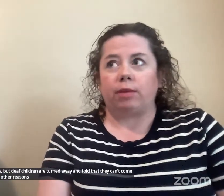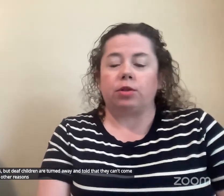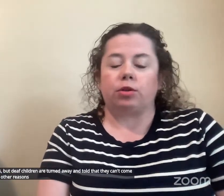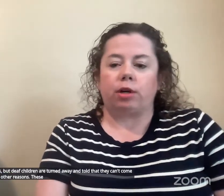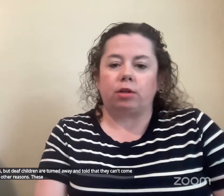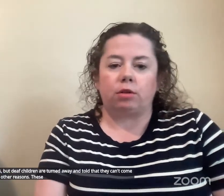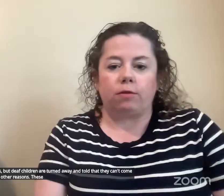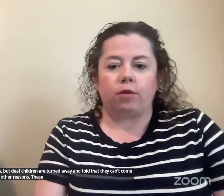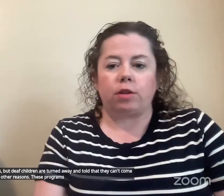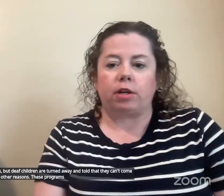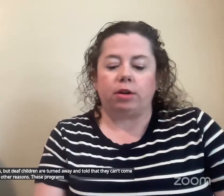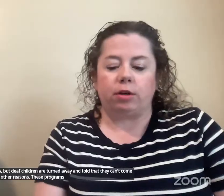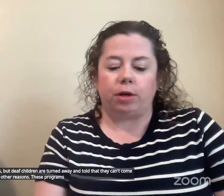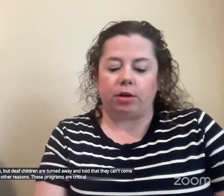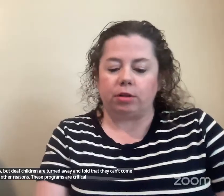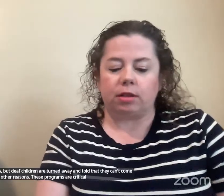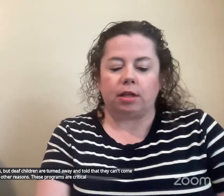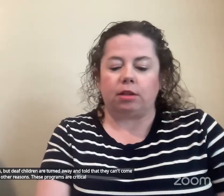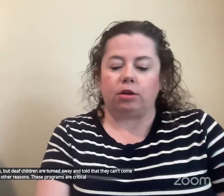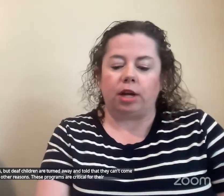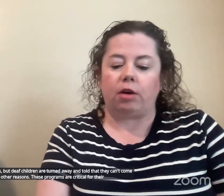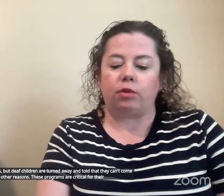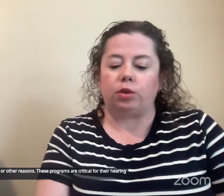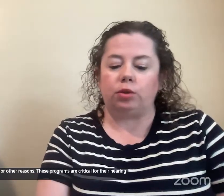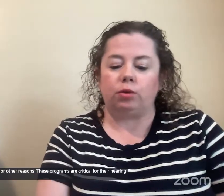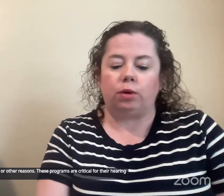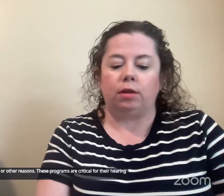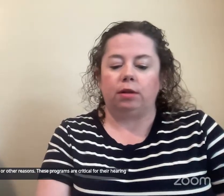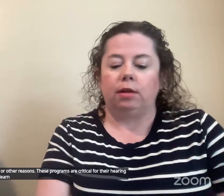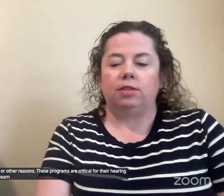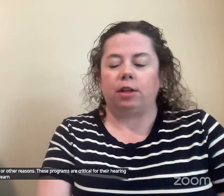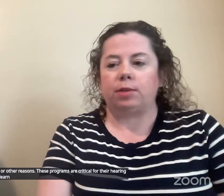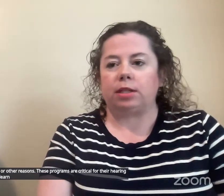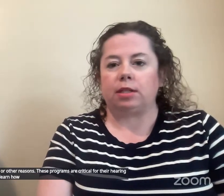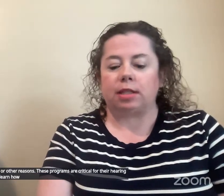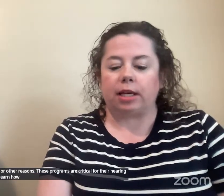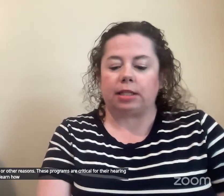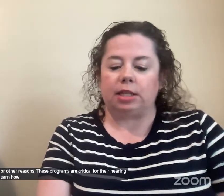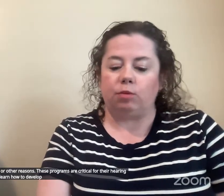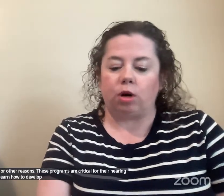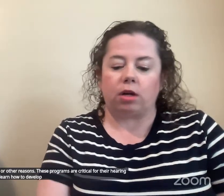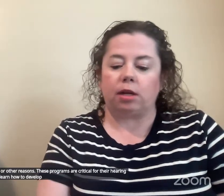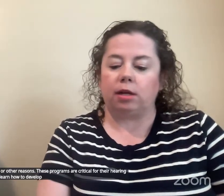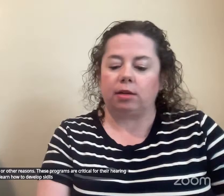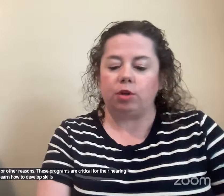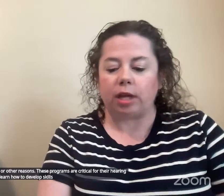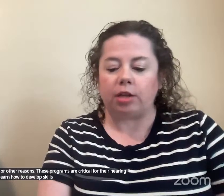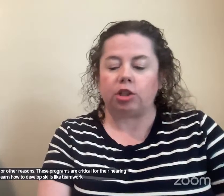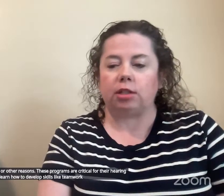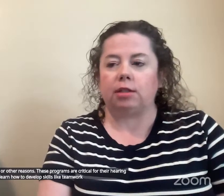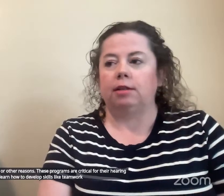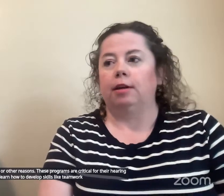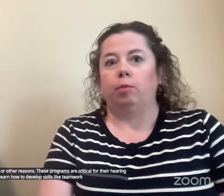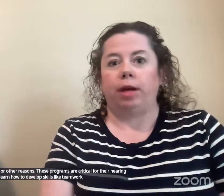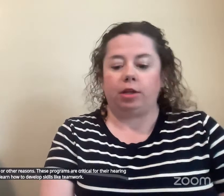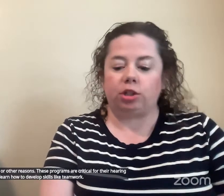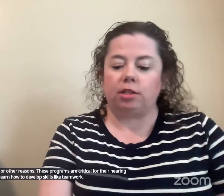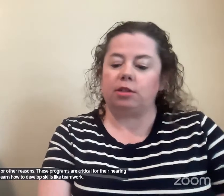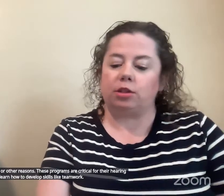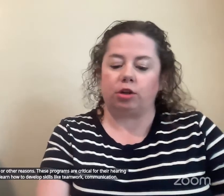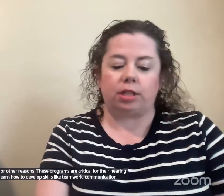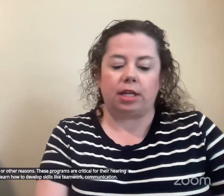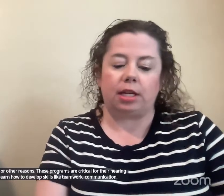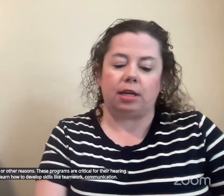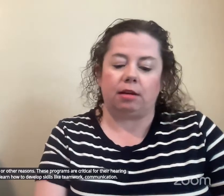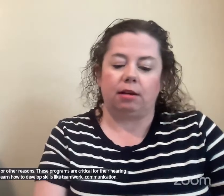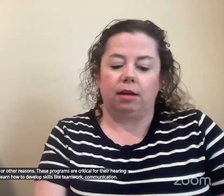These programs are critical for their hearing peers. They learn how to develop skills like teamwork, communication,